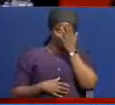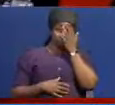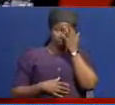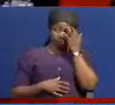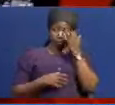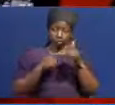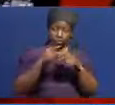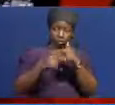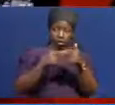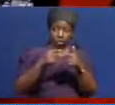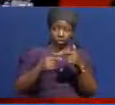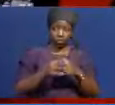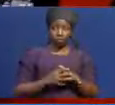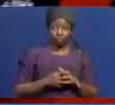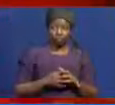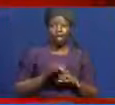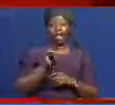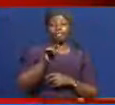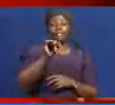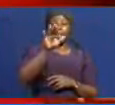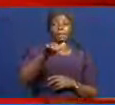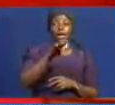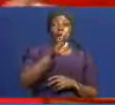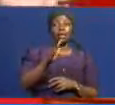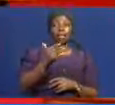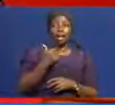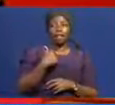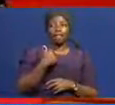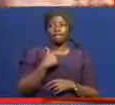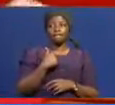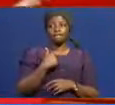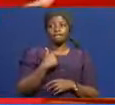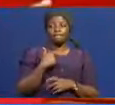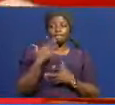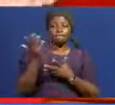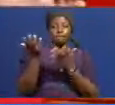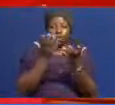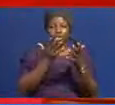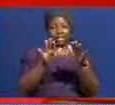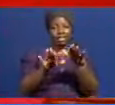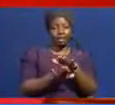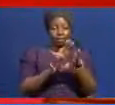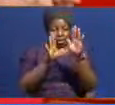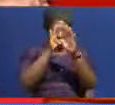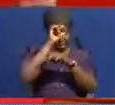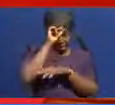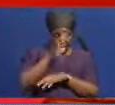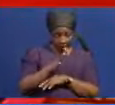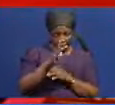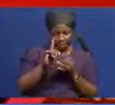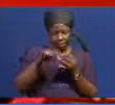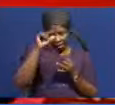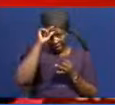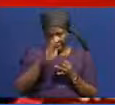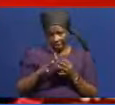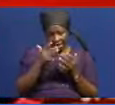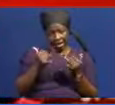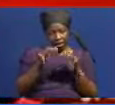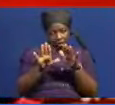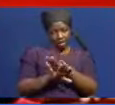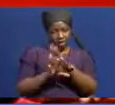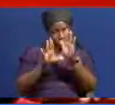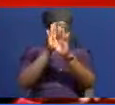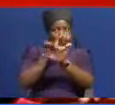Proceed. Mr. Speaker, this House has brought deputy governors, and now the deputy